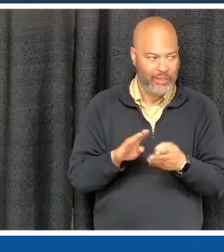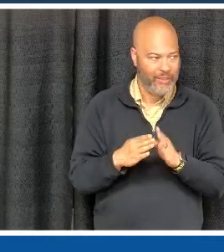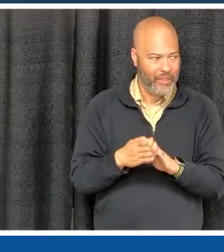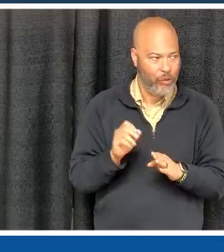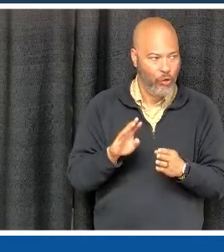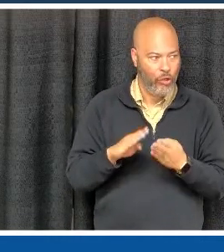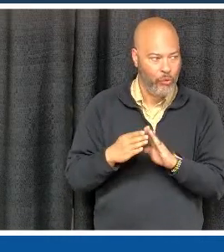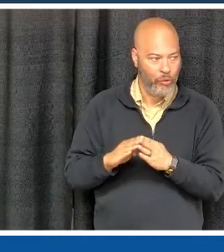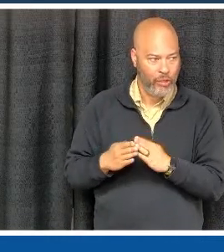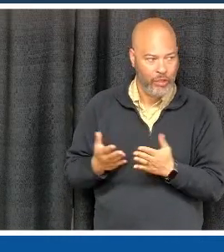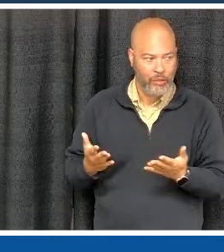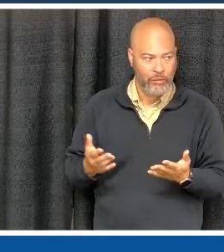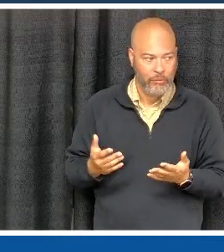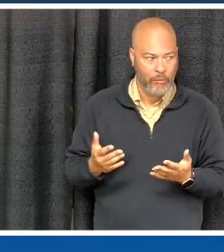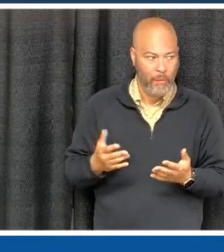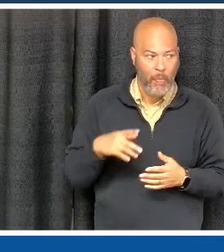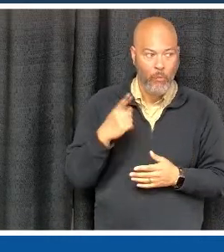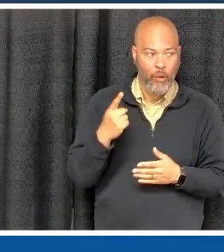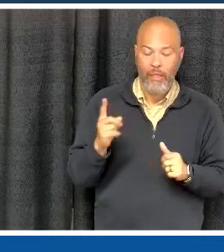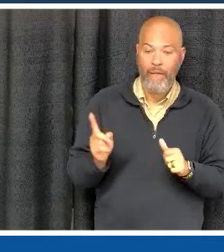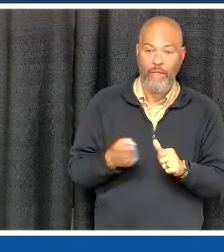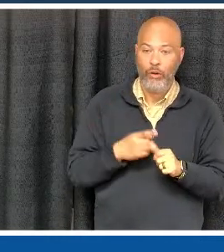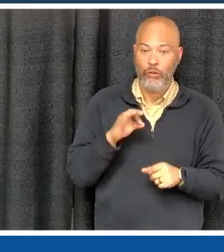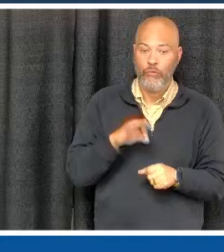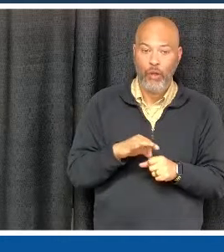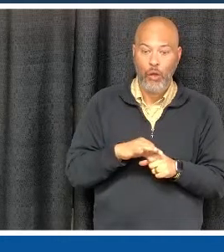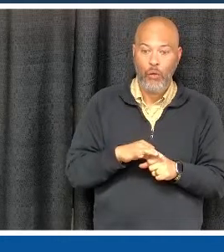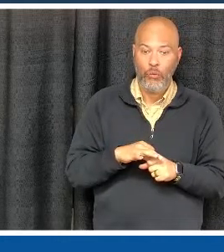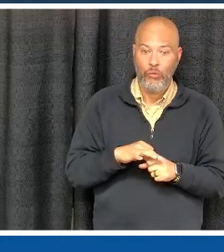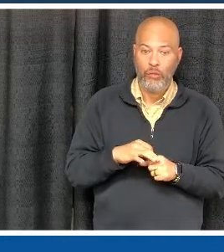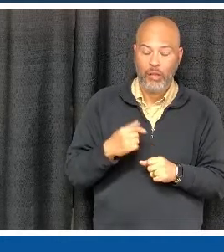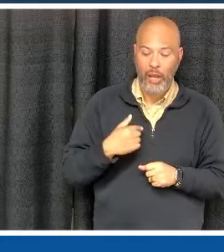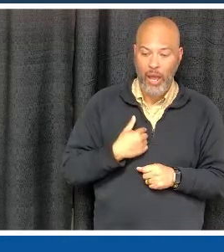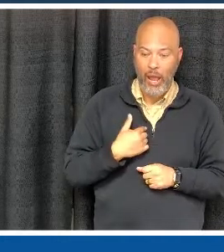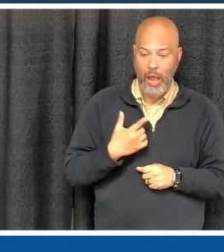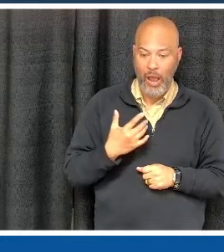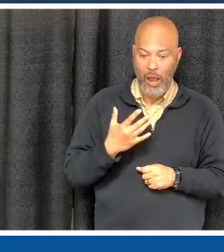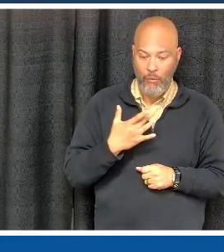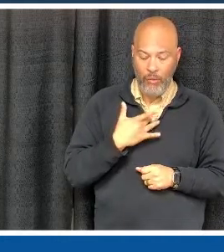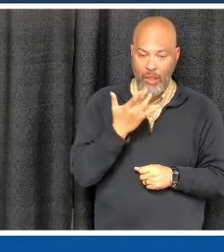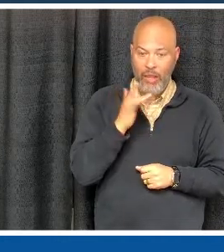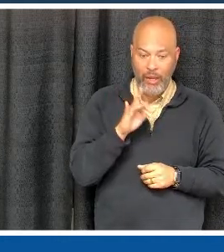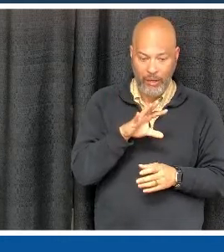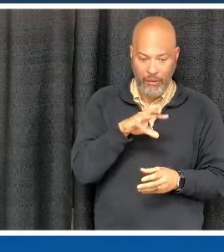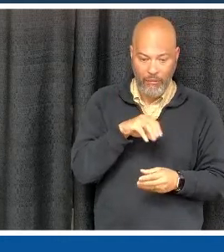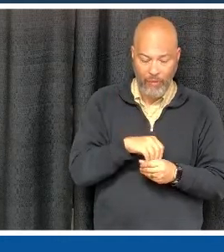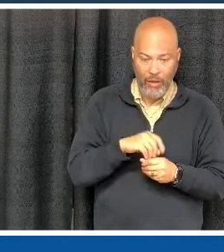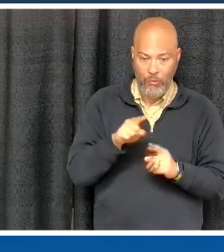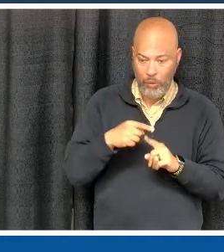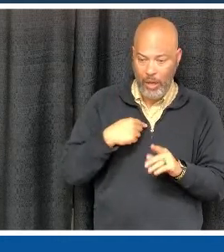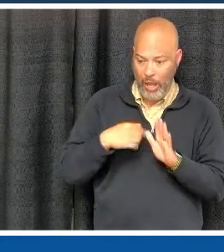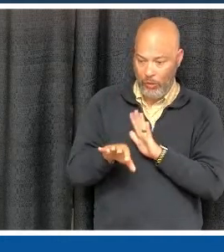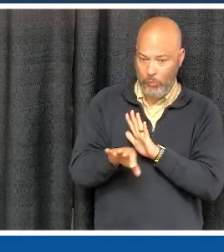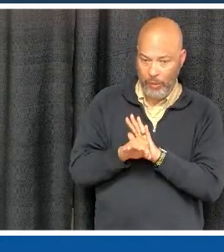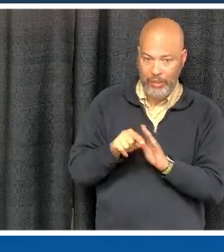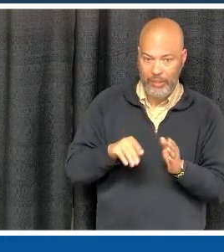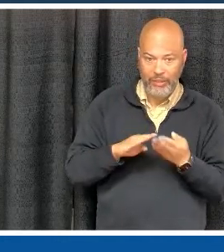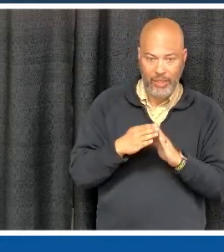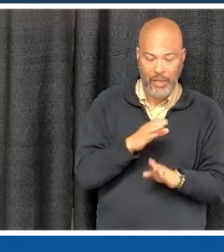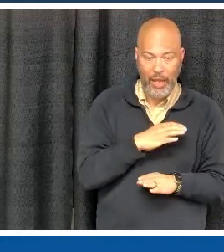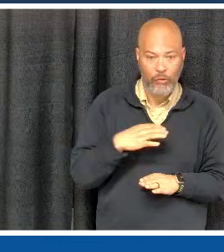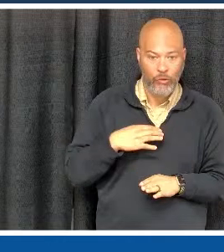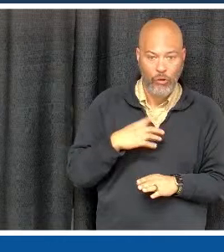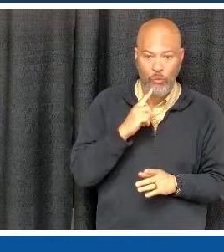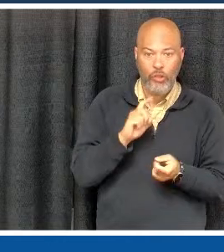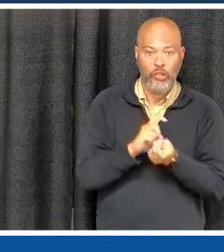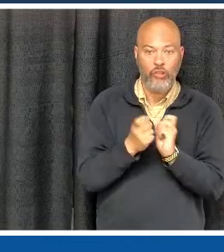community. One of the first votes that I was fortunate enough to participate in after I was initially appointed to the city council was